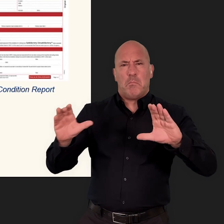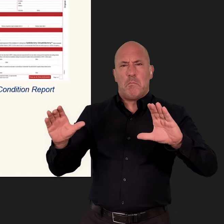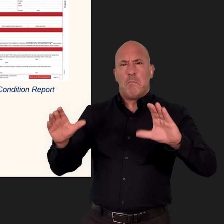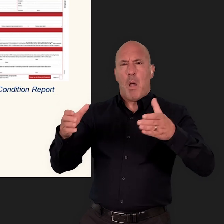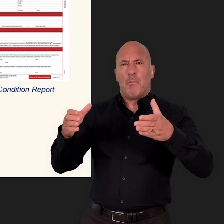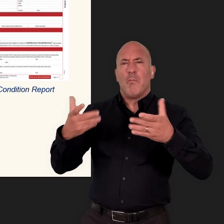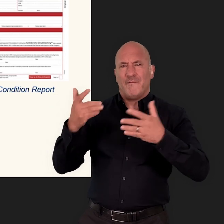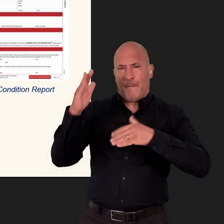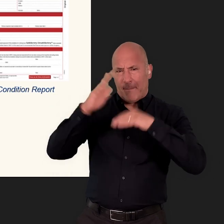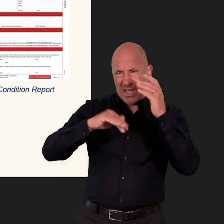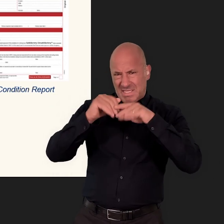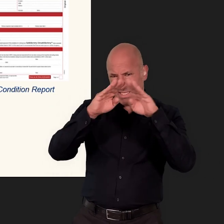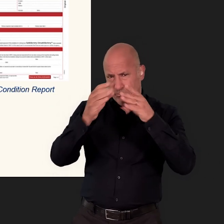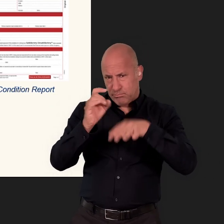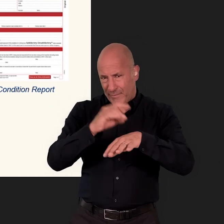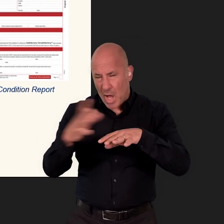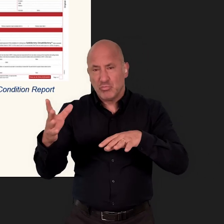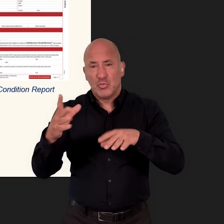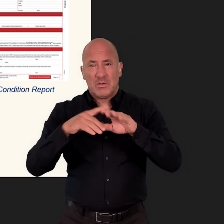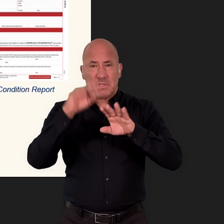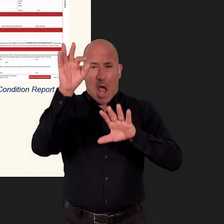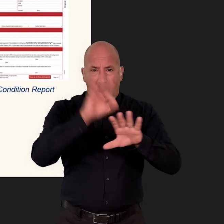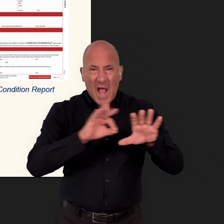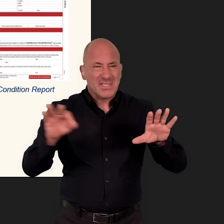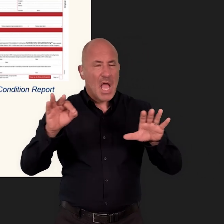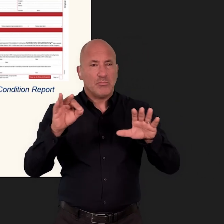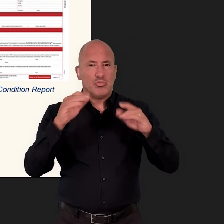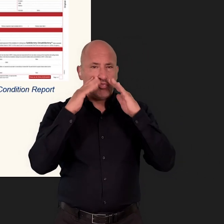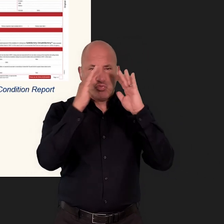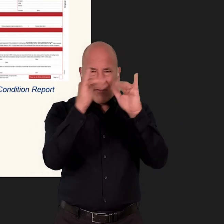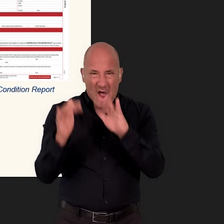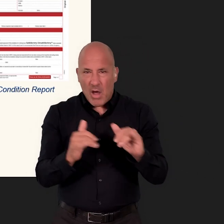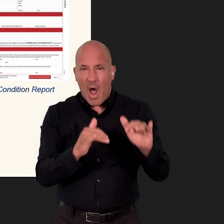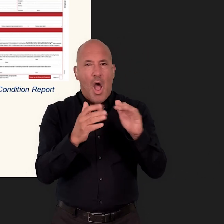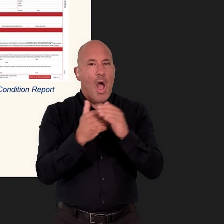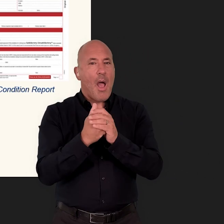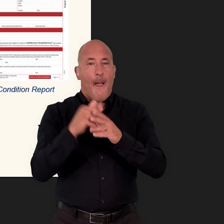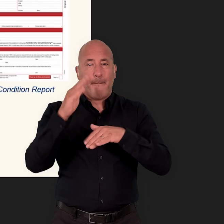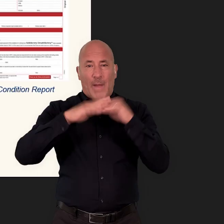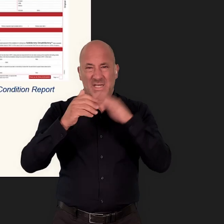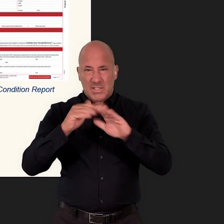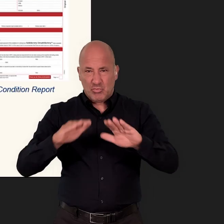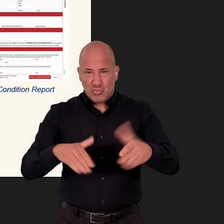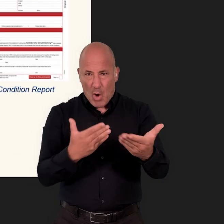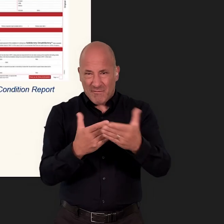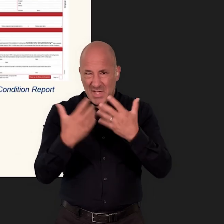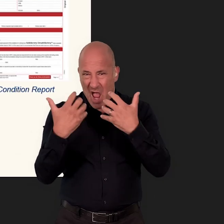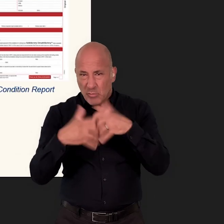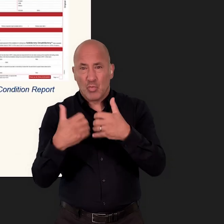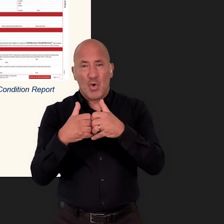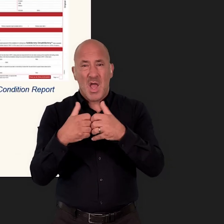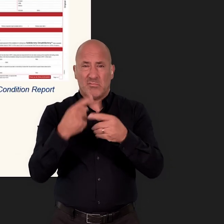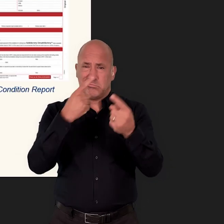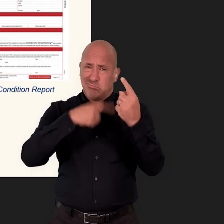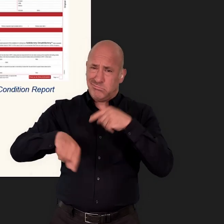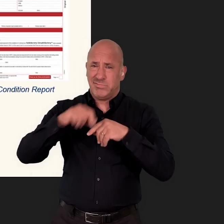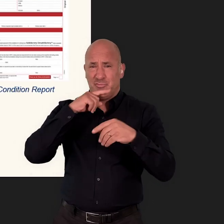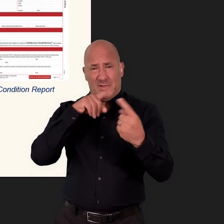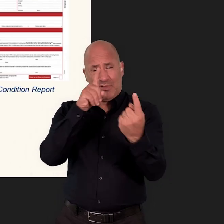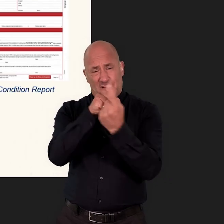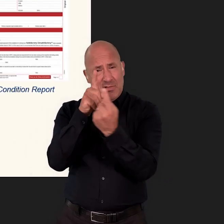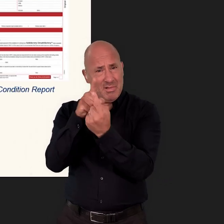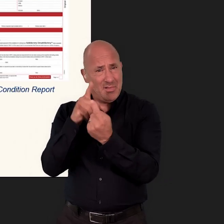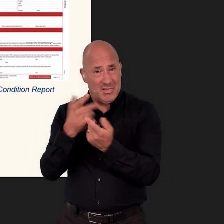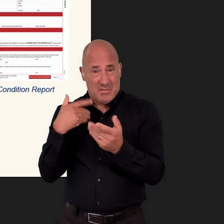Historic England has a team of building professionals, including architects, surveyors, and building services engineers, who will be